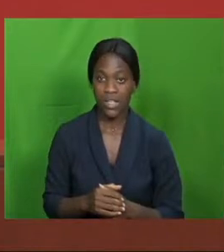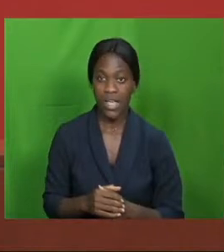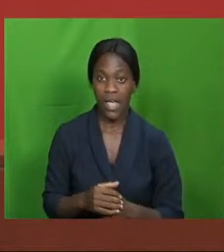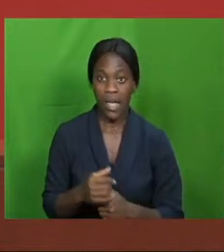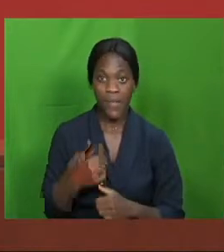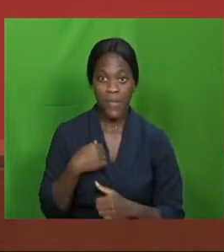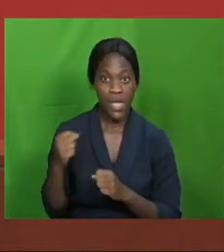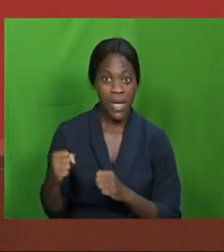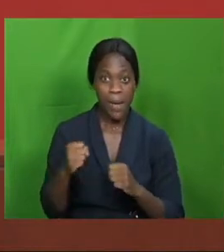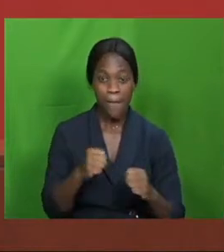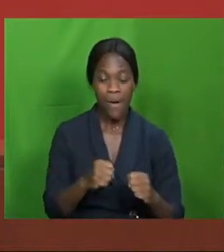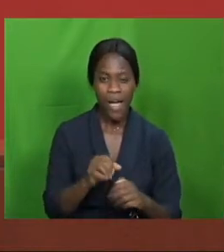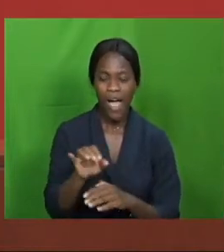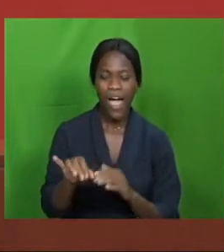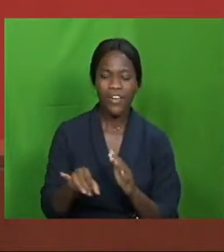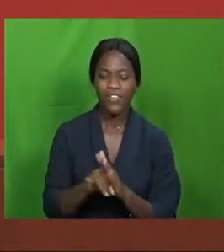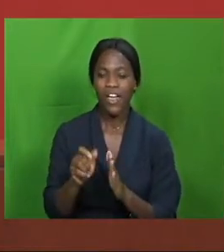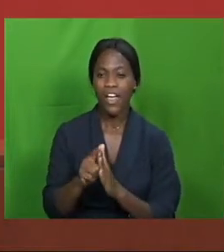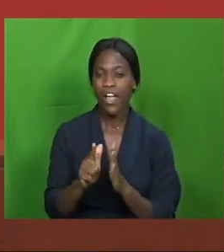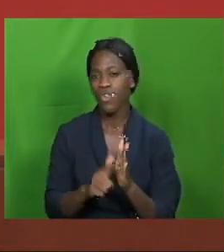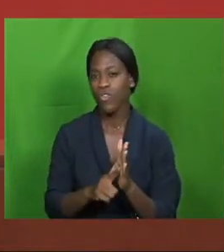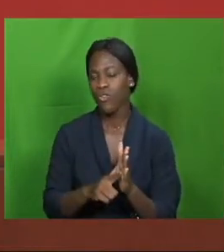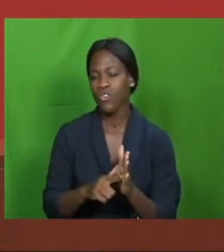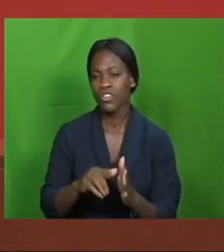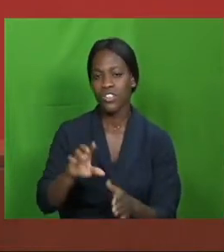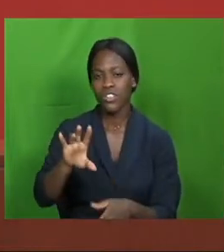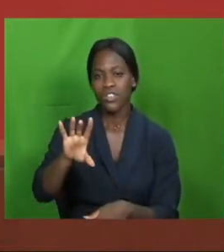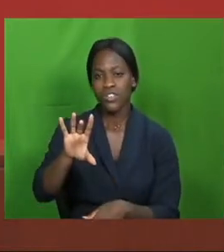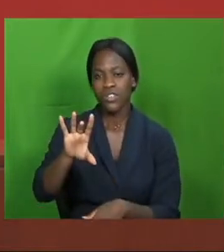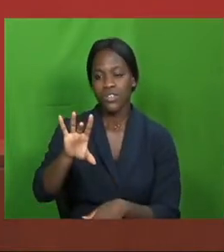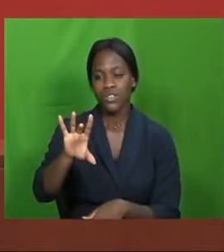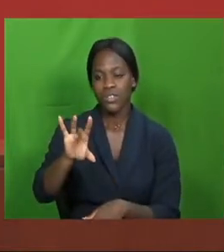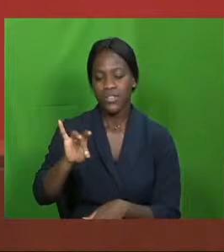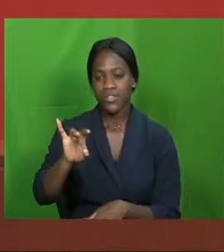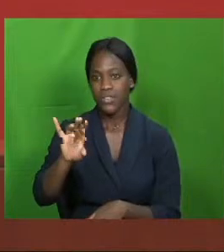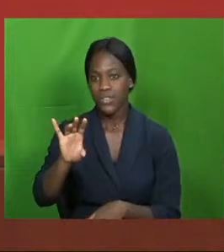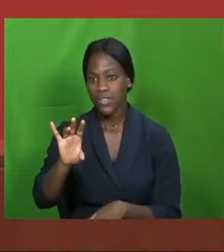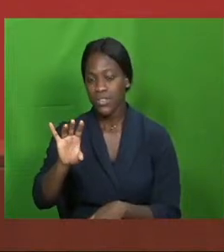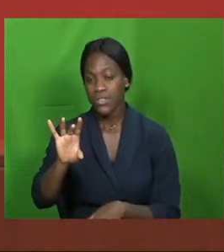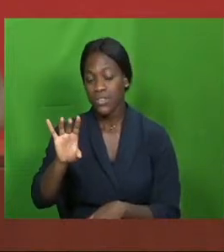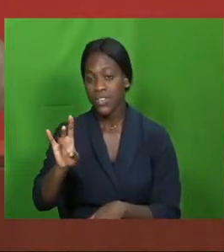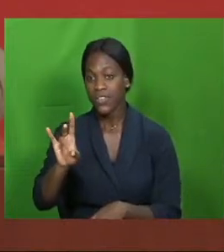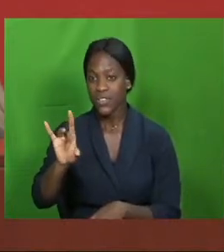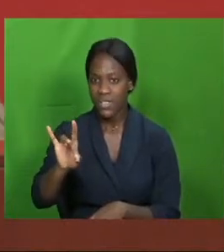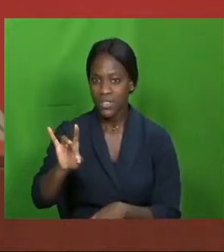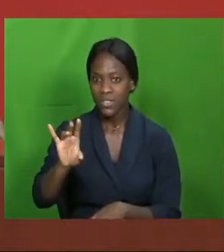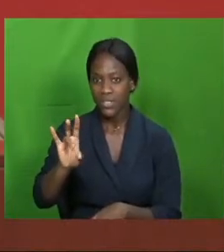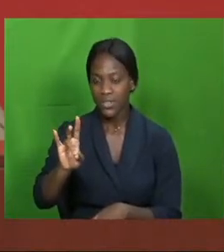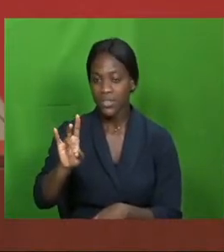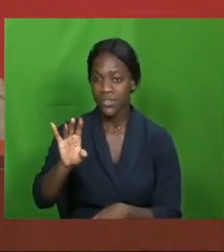78 and 79(4) of the Standing Orders as follows.